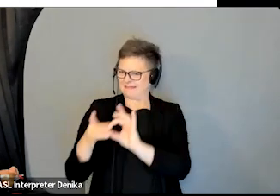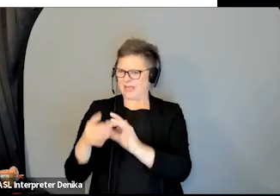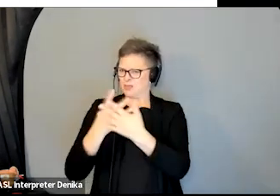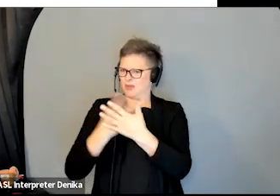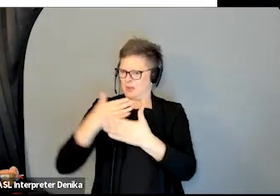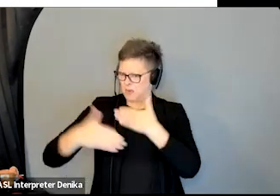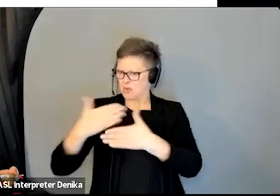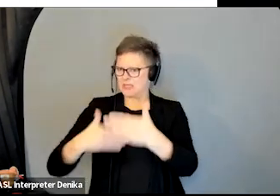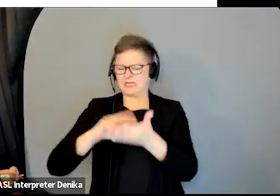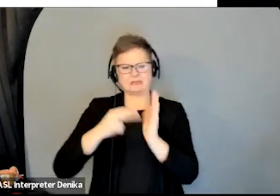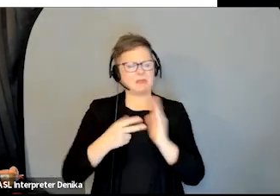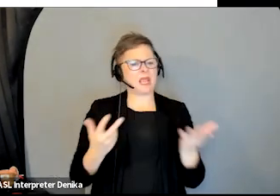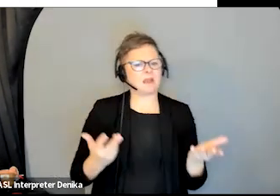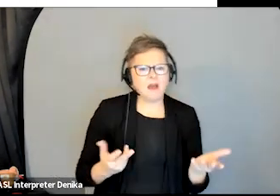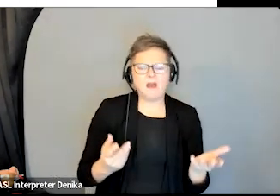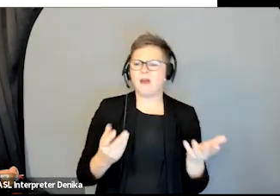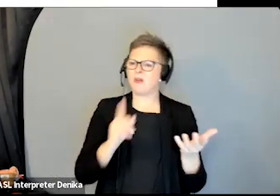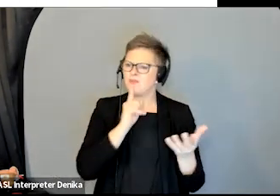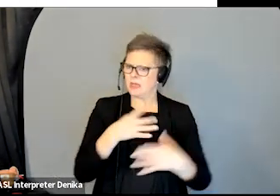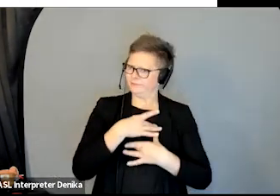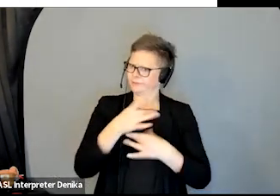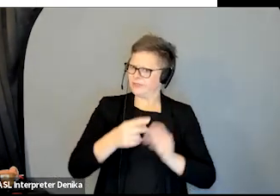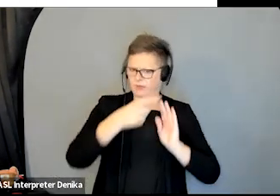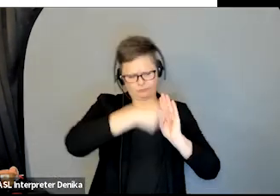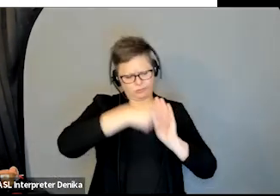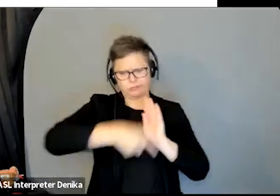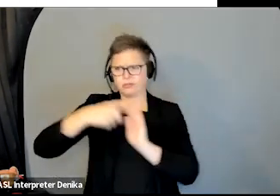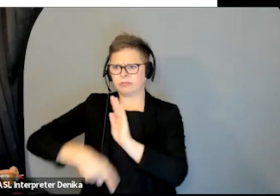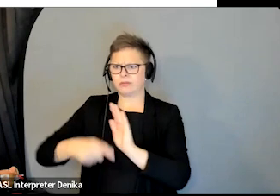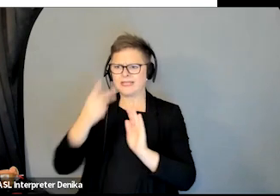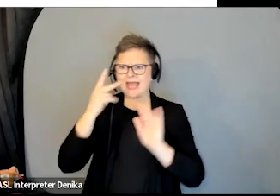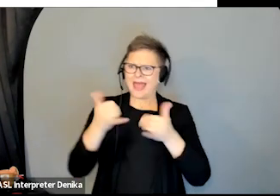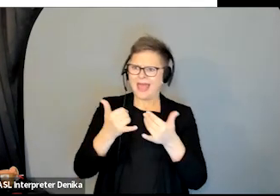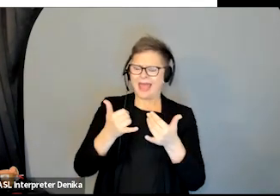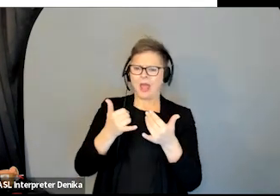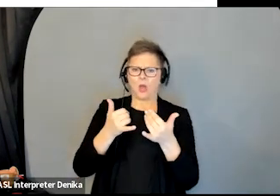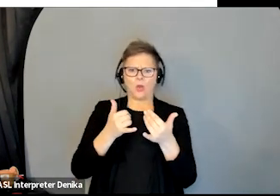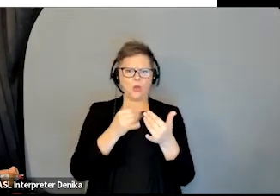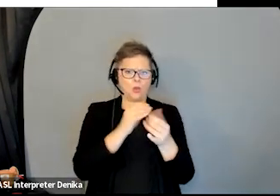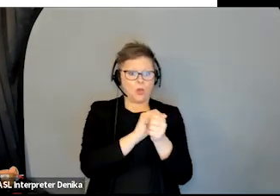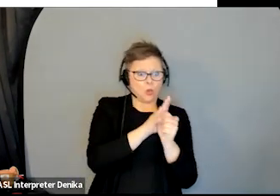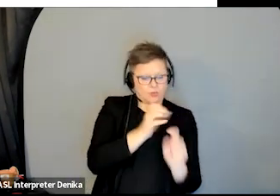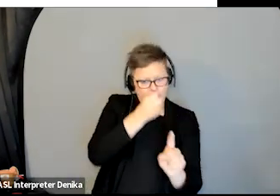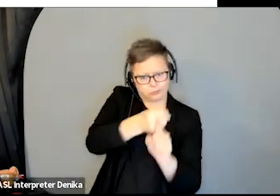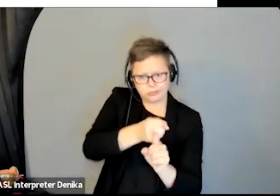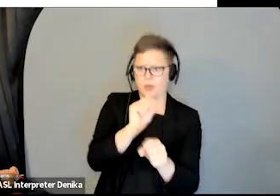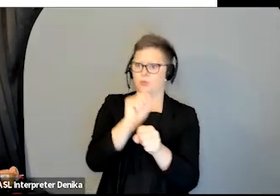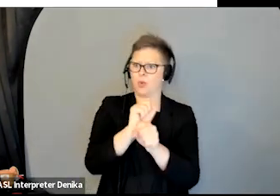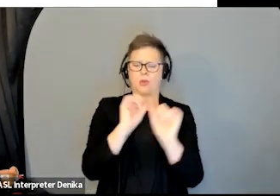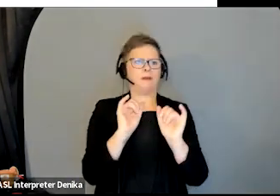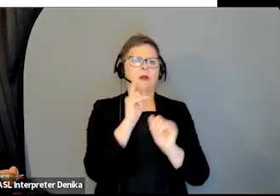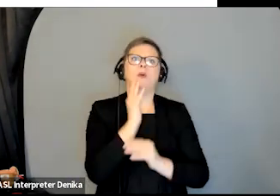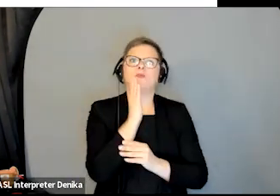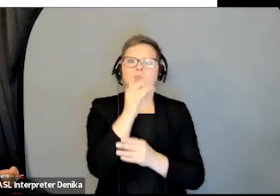we found so many quite interesting articles about the impact of pandemic-related work changes and about the future of work in